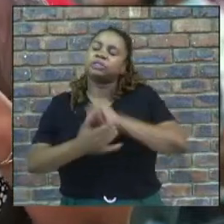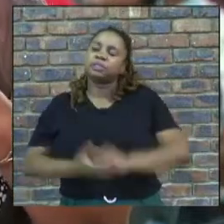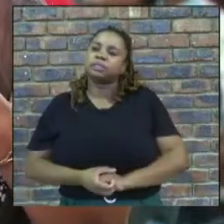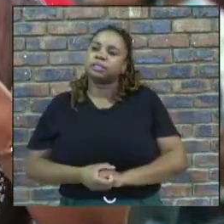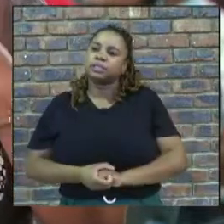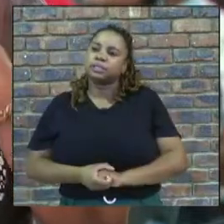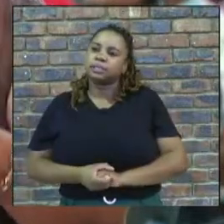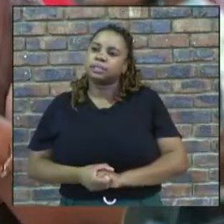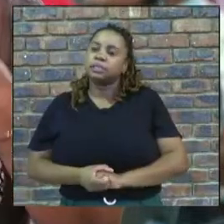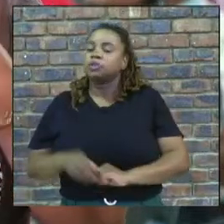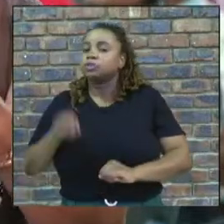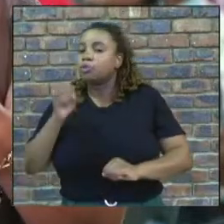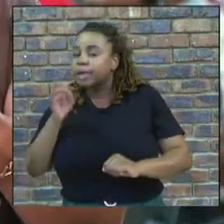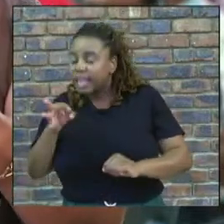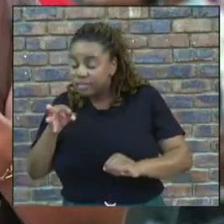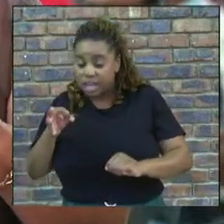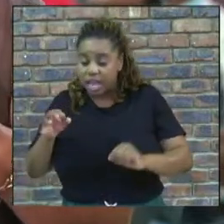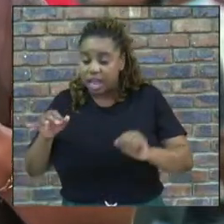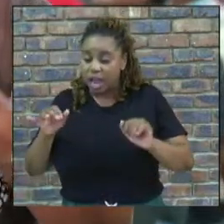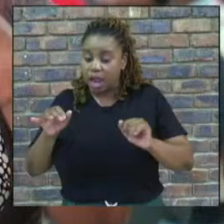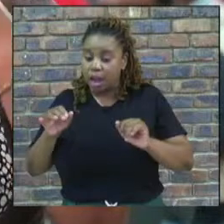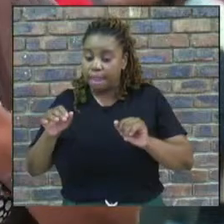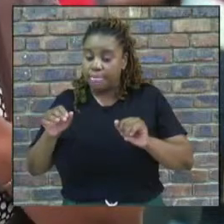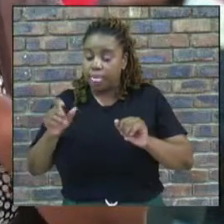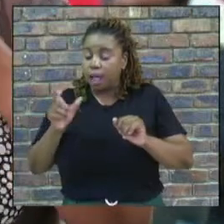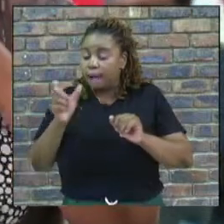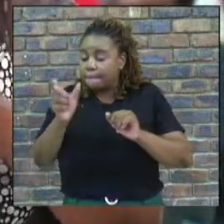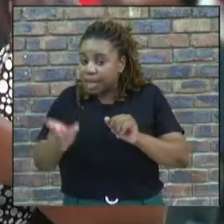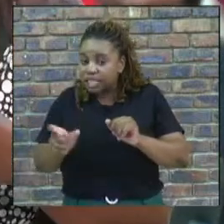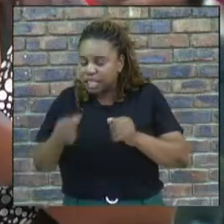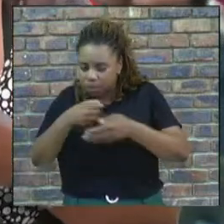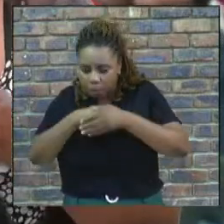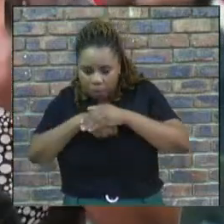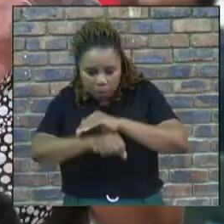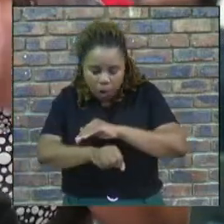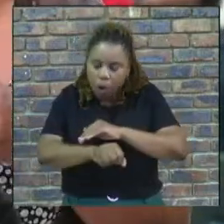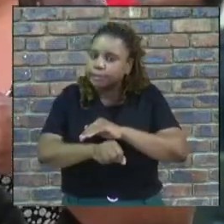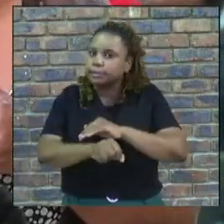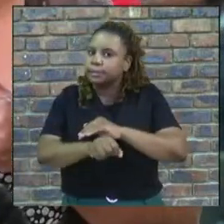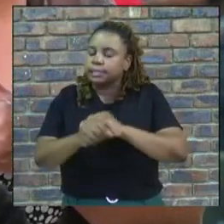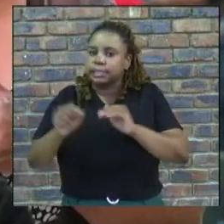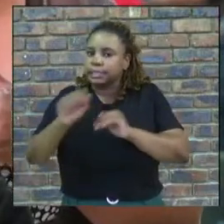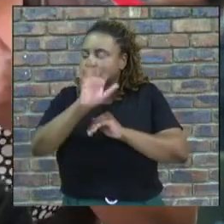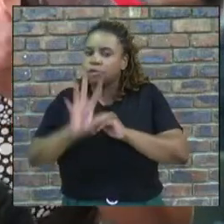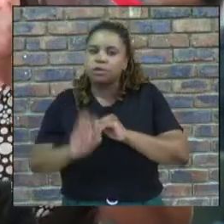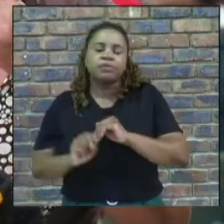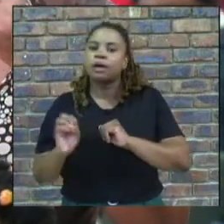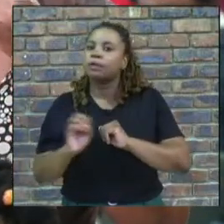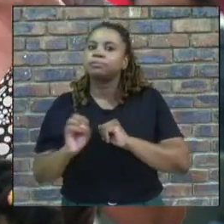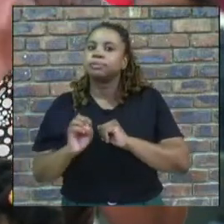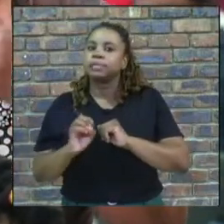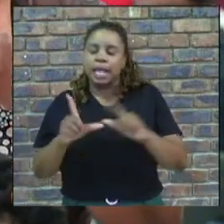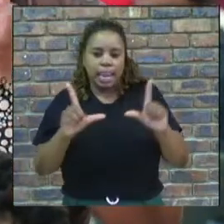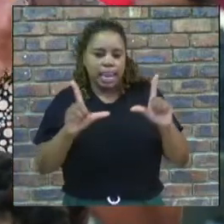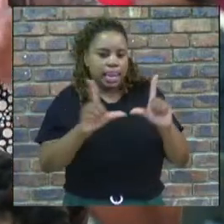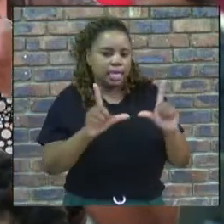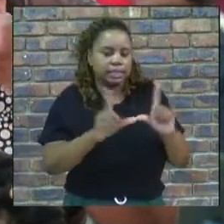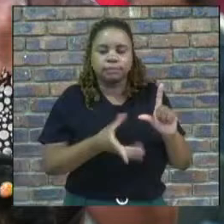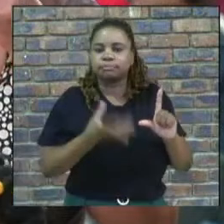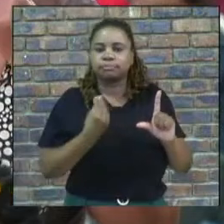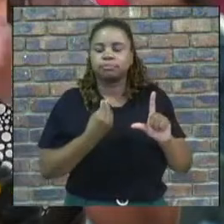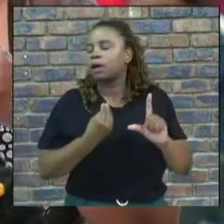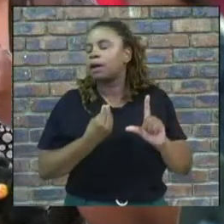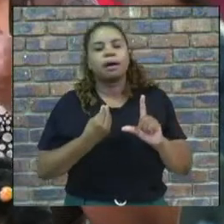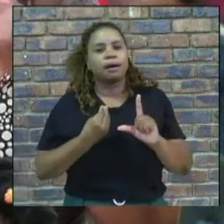akahlali akazalwanga eSouth Africa angayitholi license yokumayina nalabo abantu laba